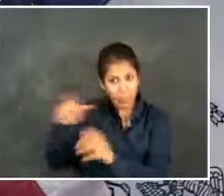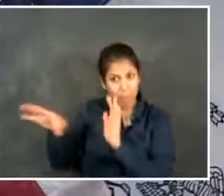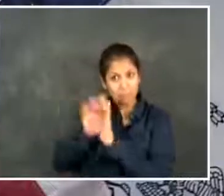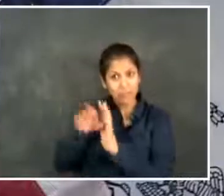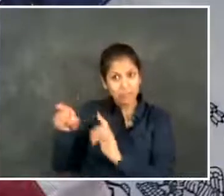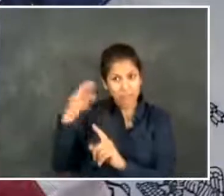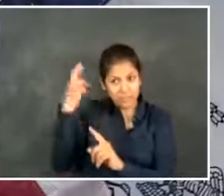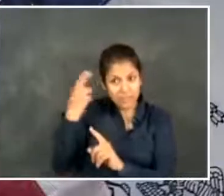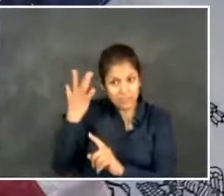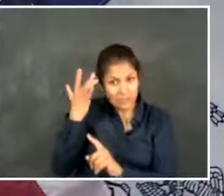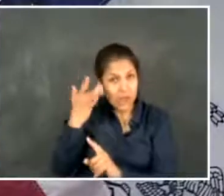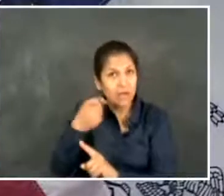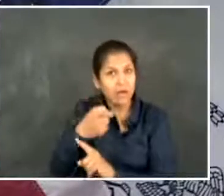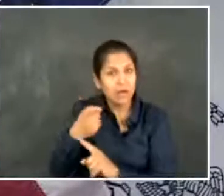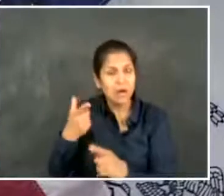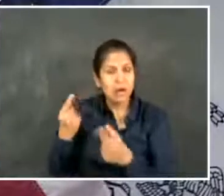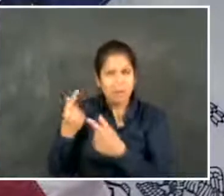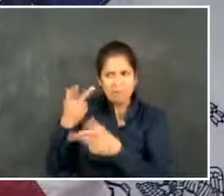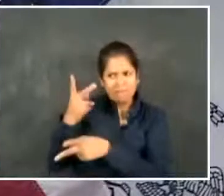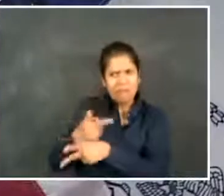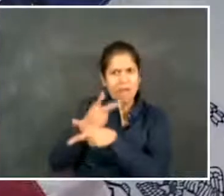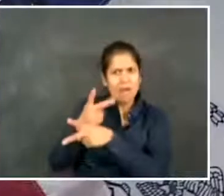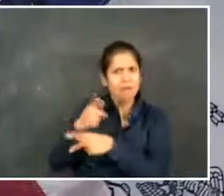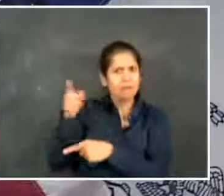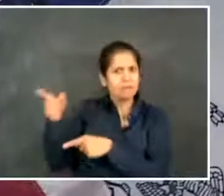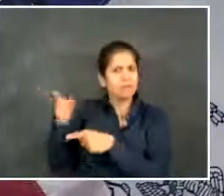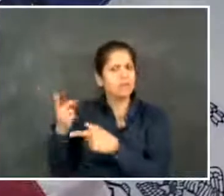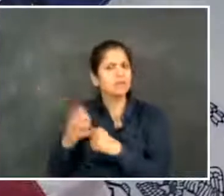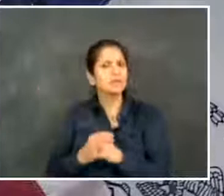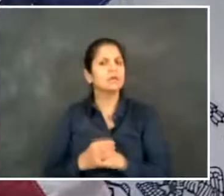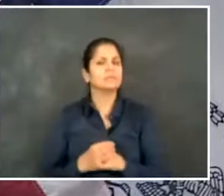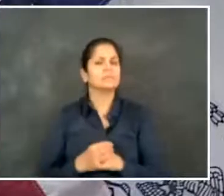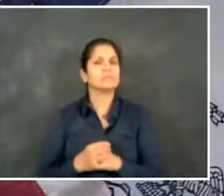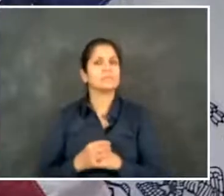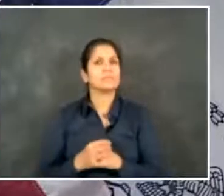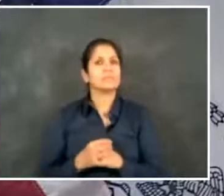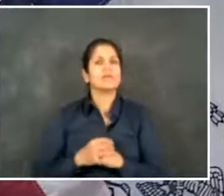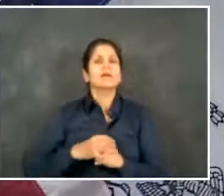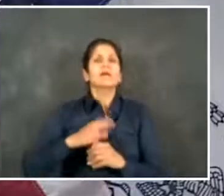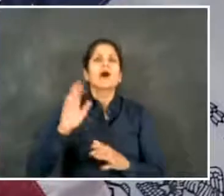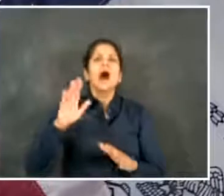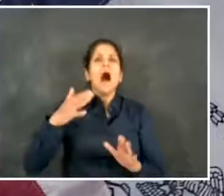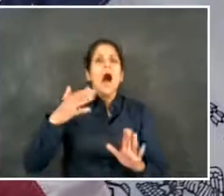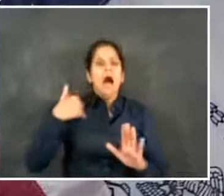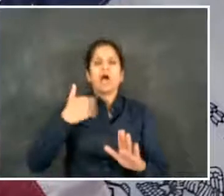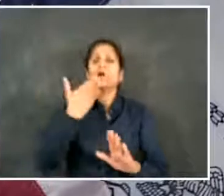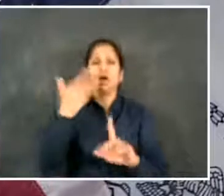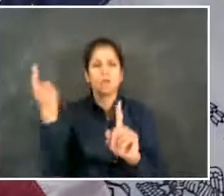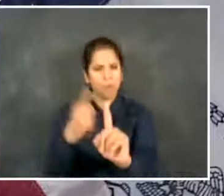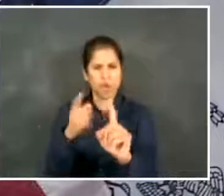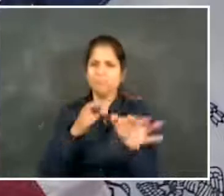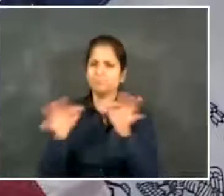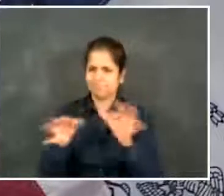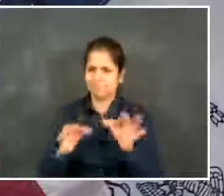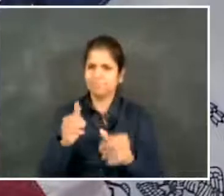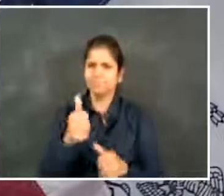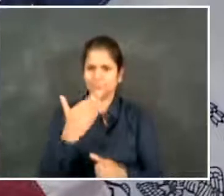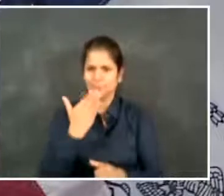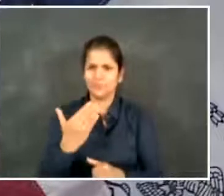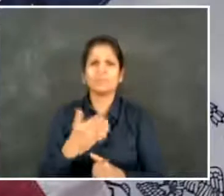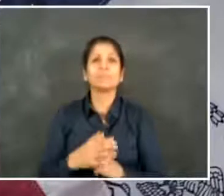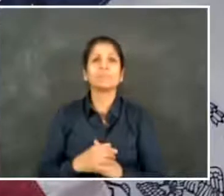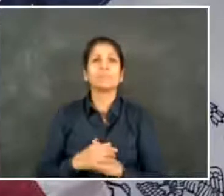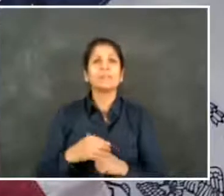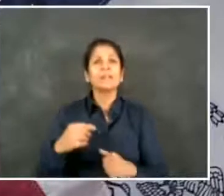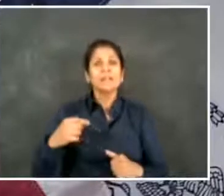to Commissioner Trottenberg. And I think that's a very fair point that obviously we value opening streets where we